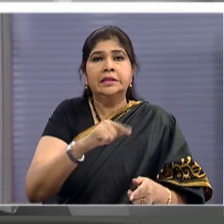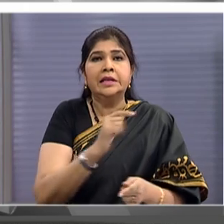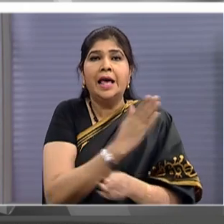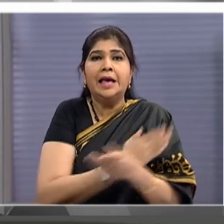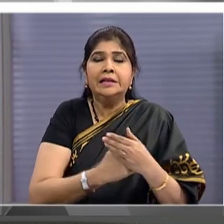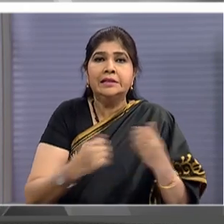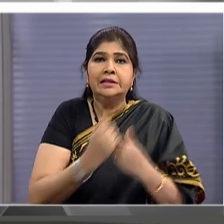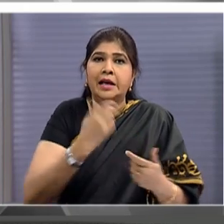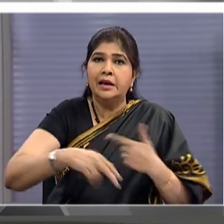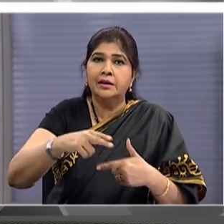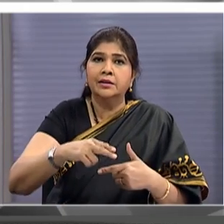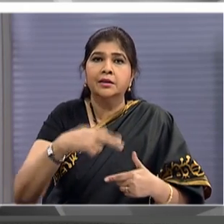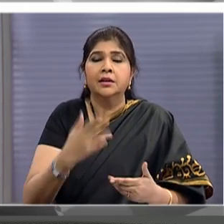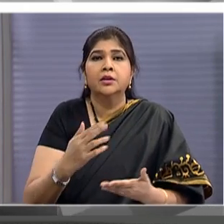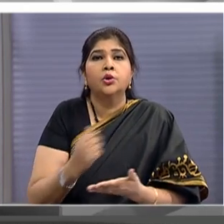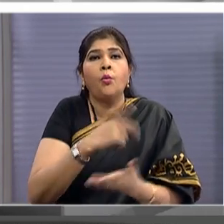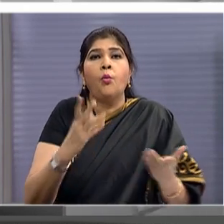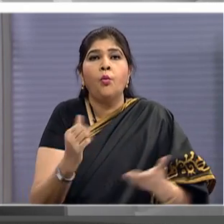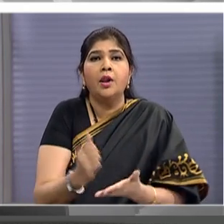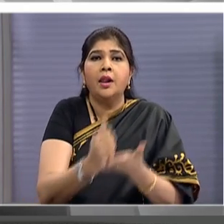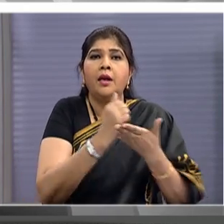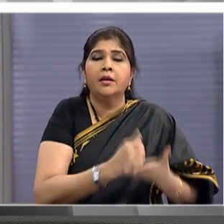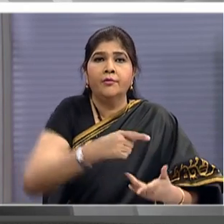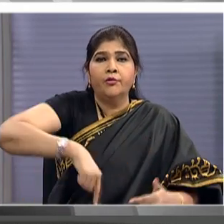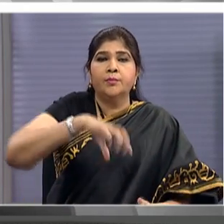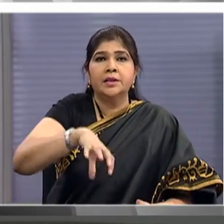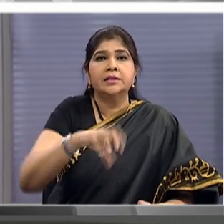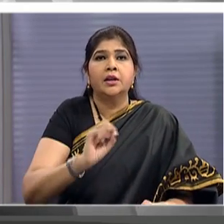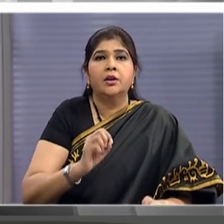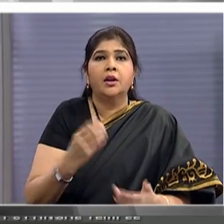Chief Minister of all possible help from the centre.